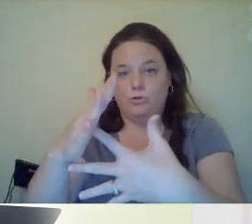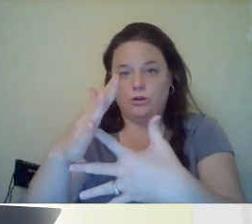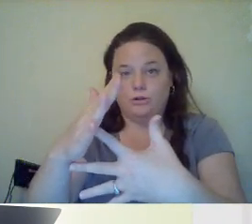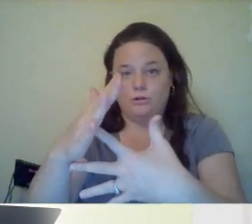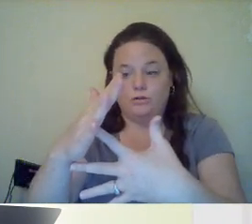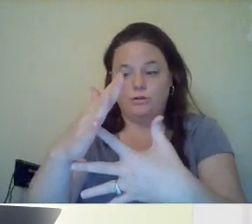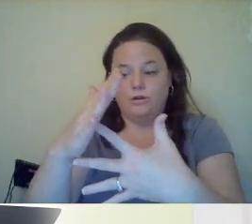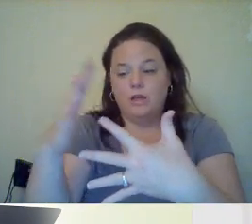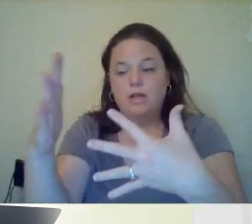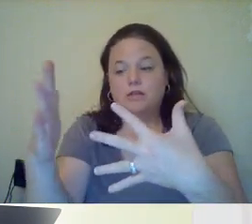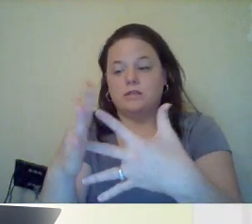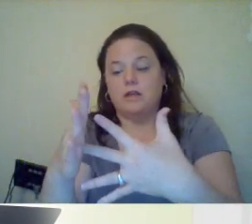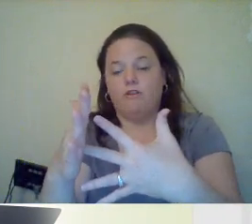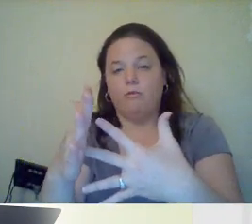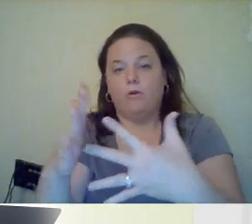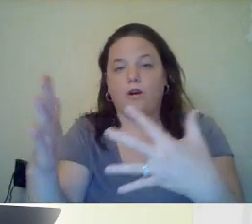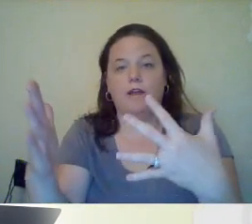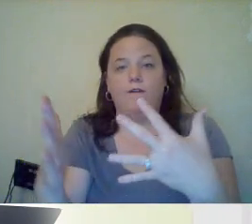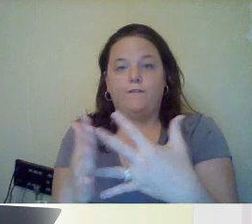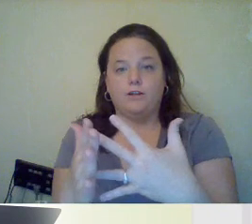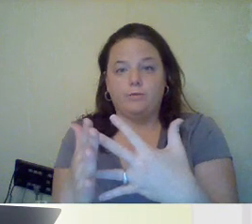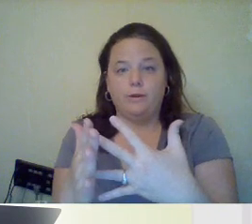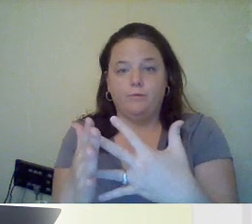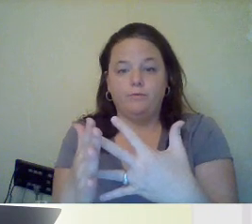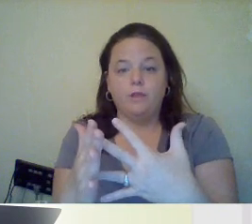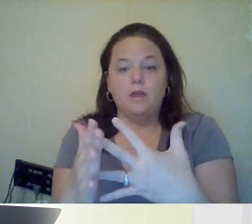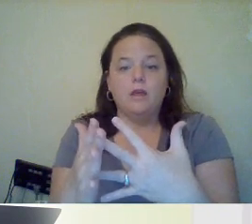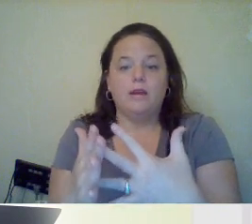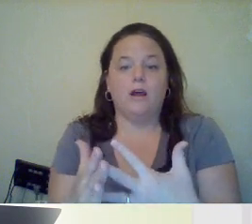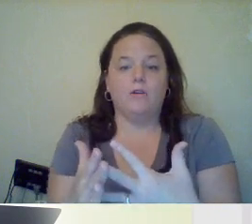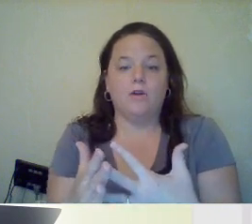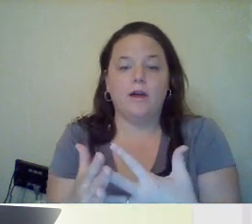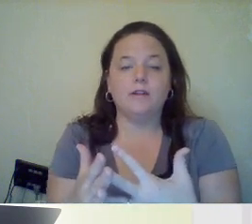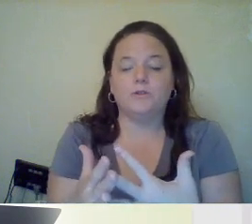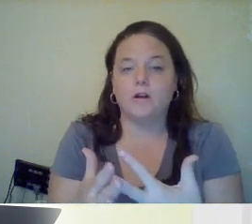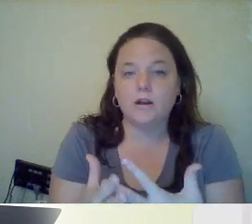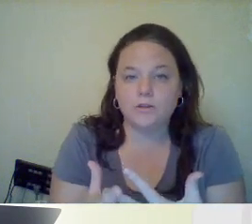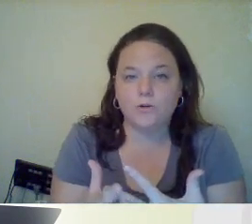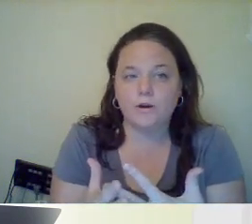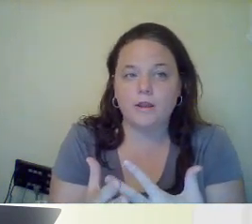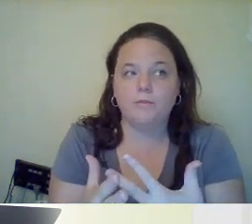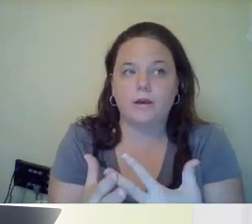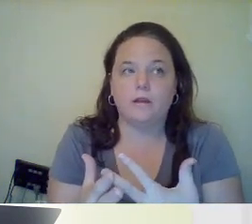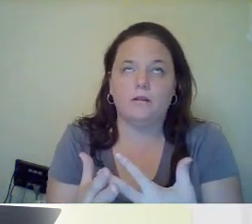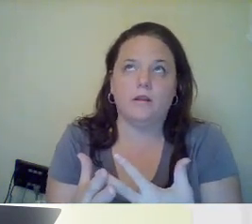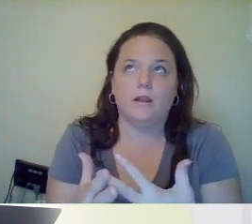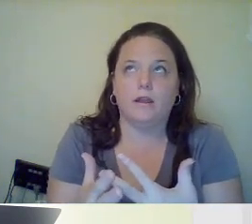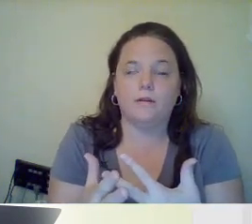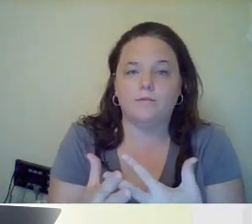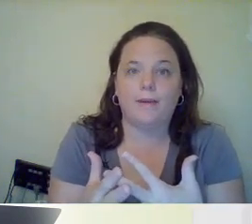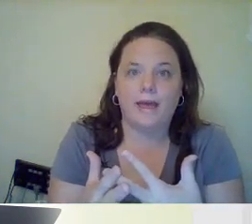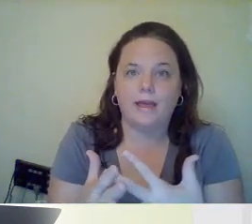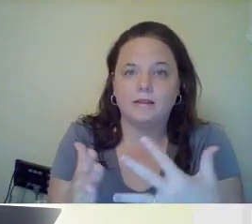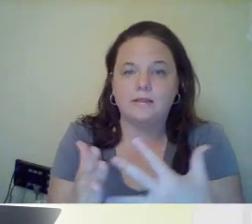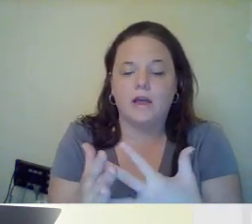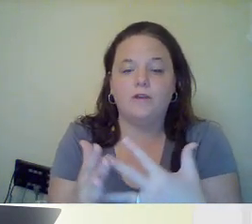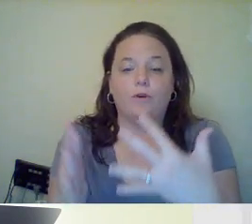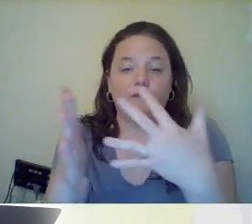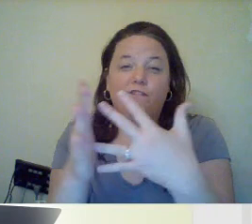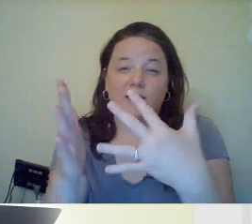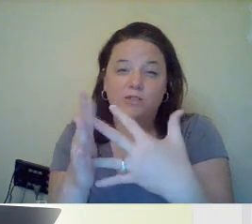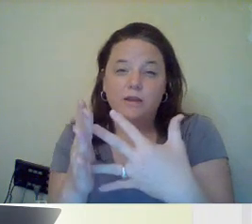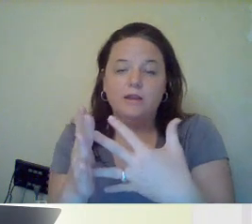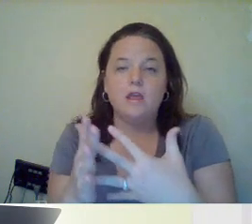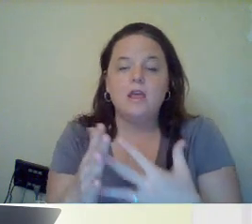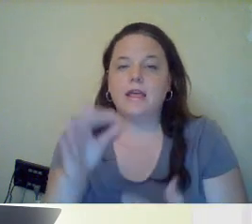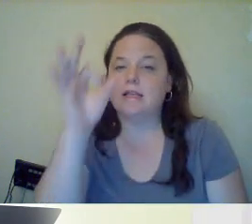It's a junior, sophomore, and a freshman. Now, the kind of derogatory but not like bad sign for